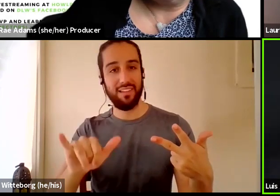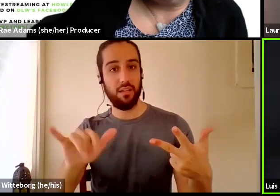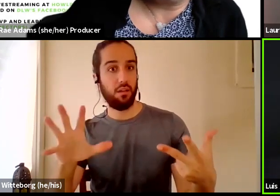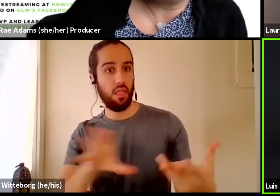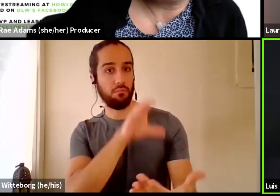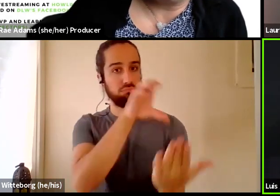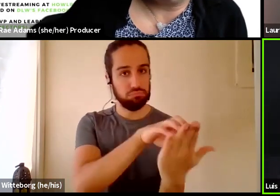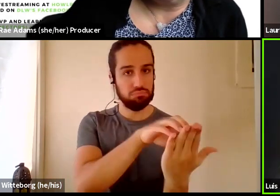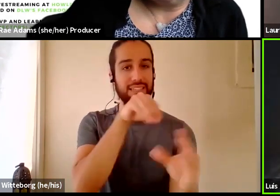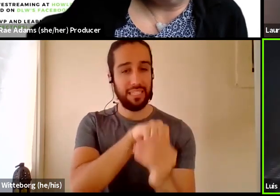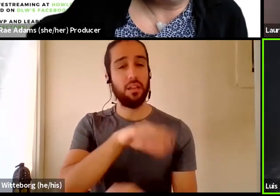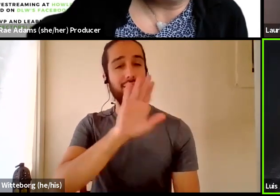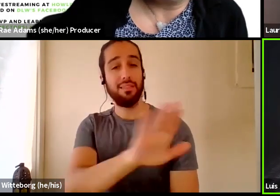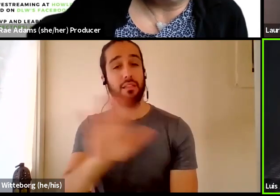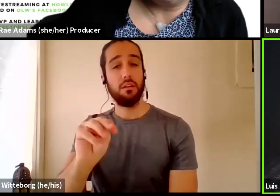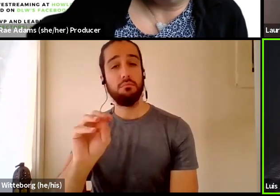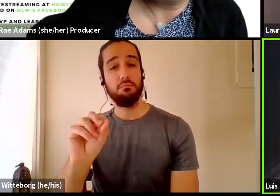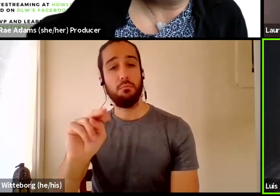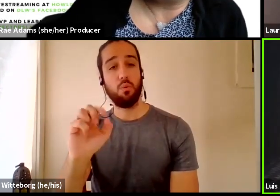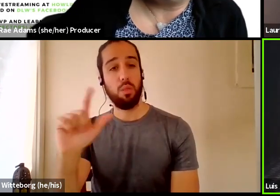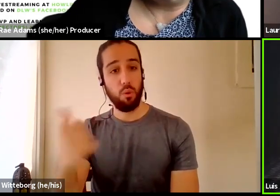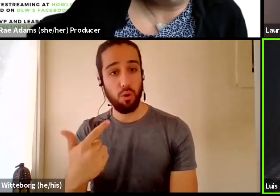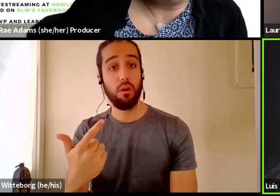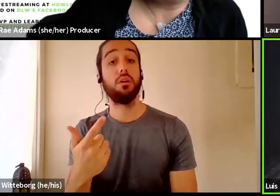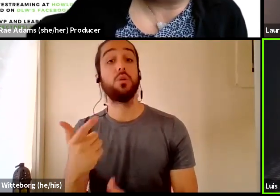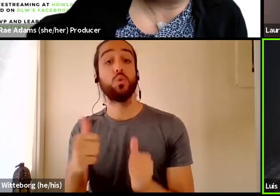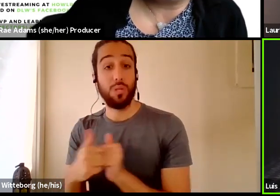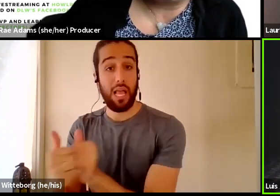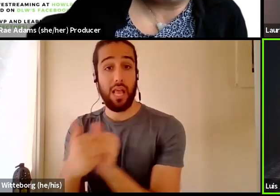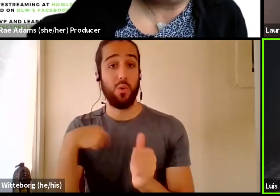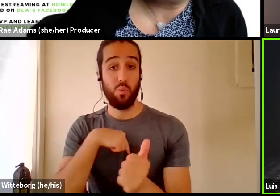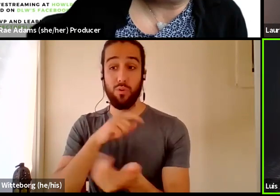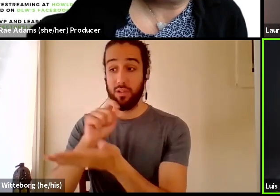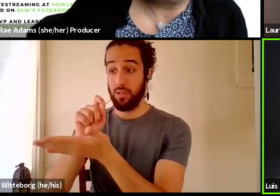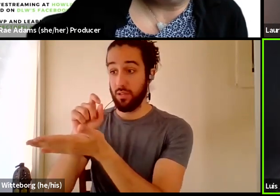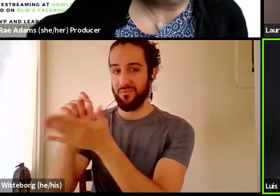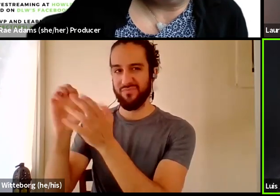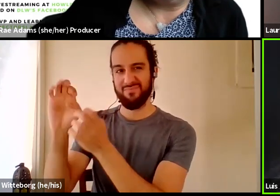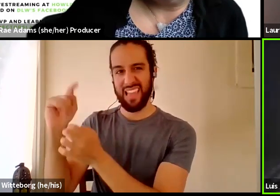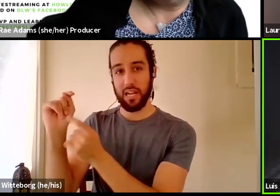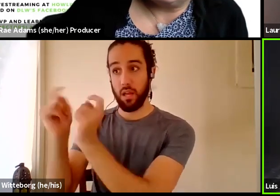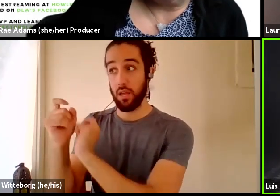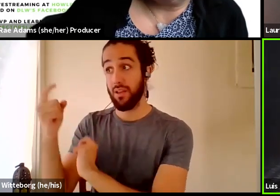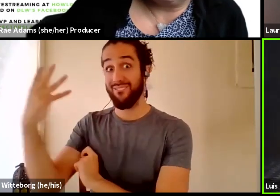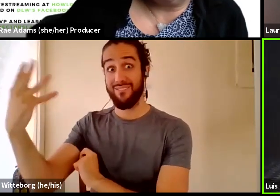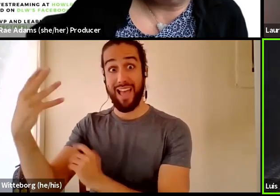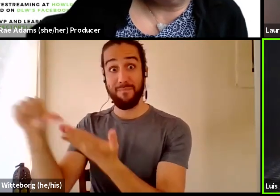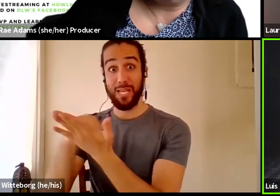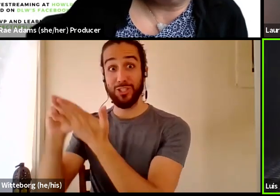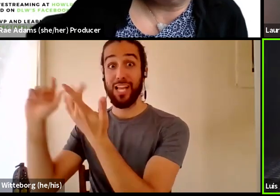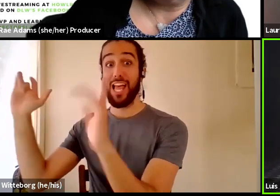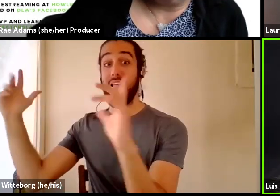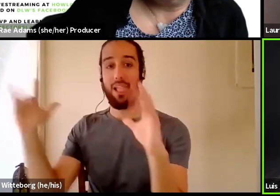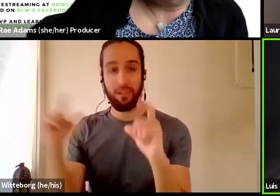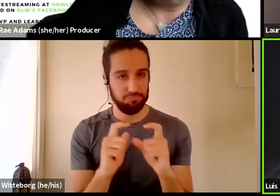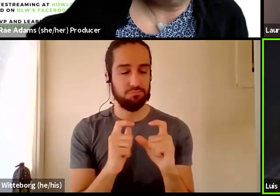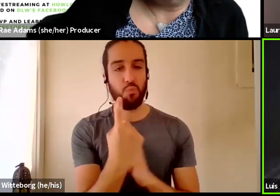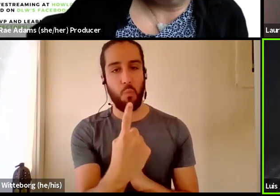for Culminations. Together, we edited that from 5 pages long to 1 page, but we did that as a